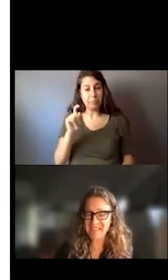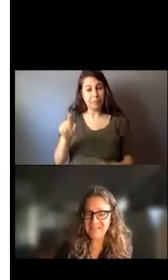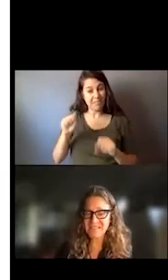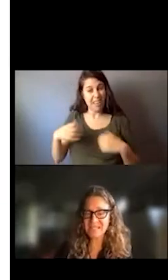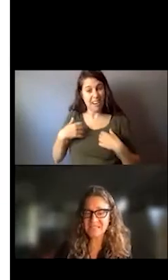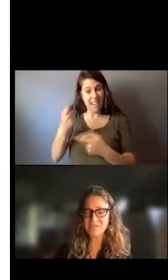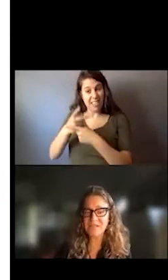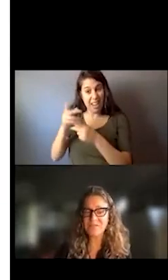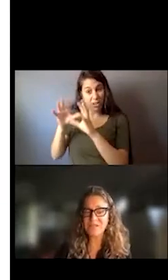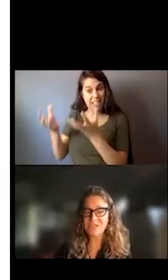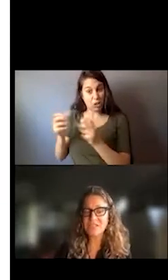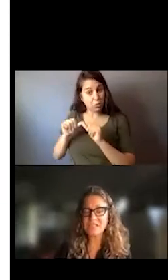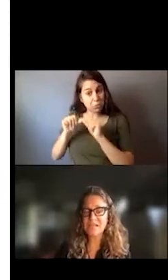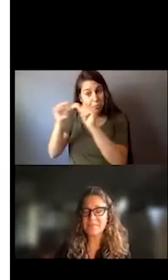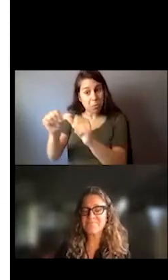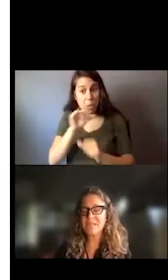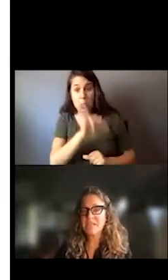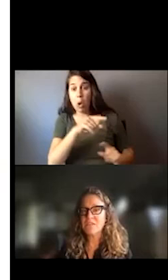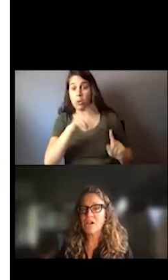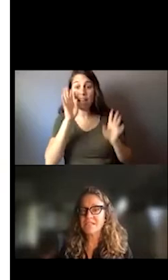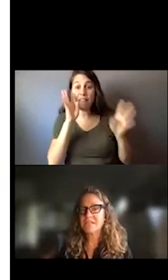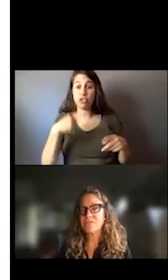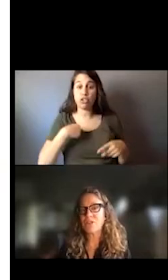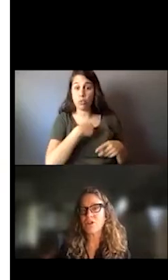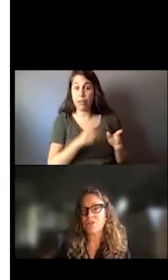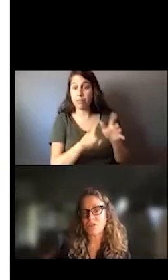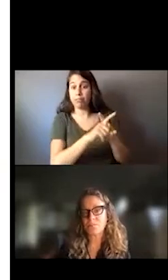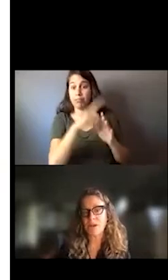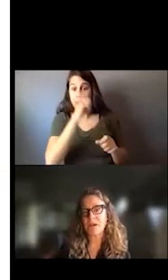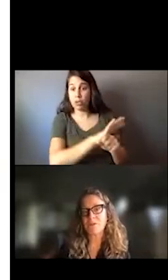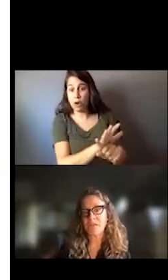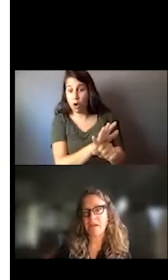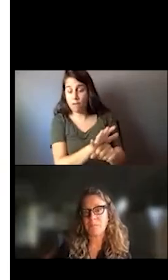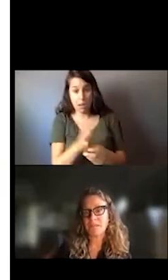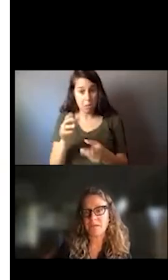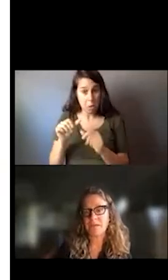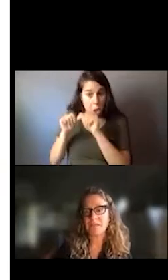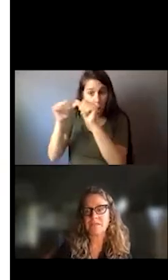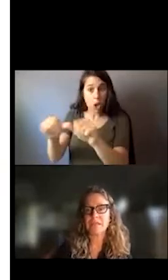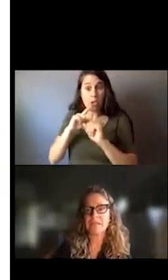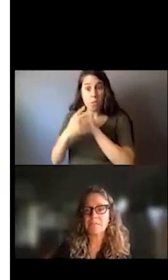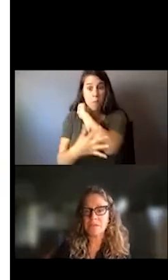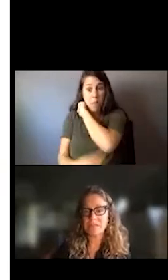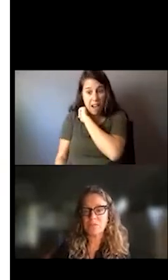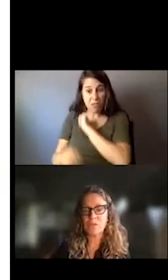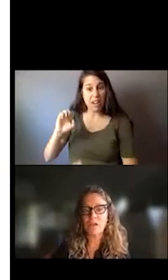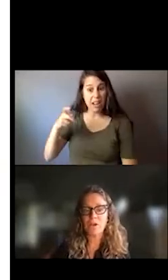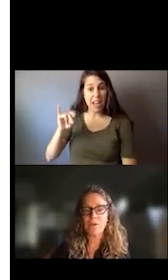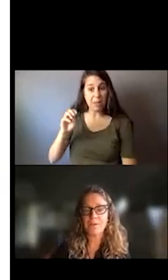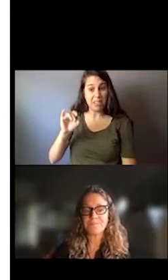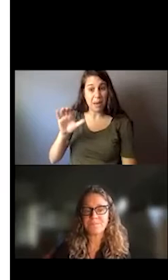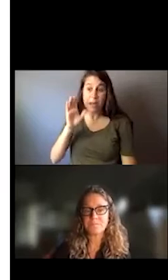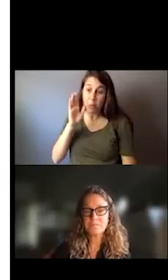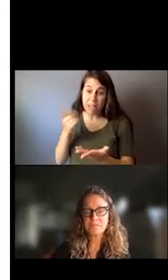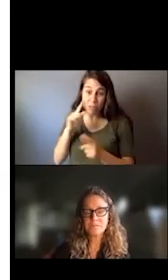actually sustain these kinds of innovations in the context of the longer term poverty epidemic that is likely to be with us for a